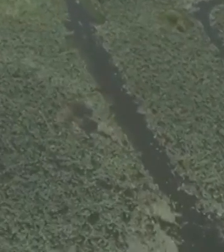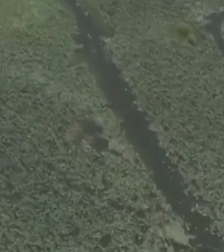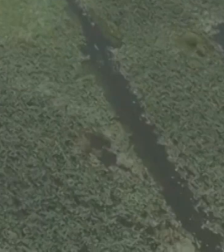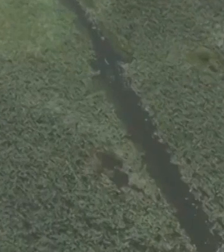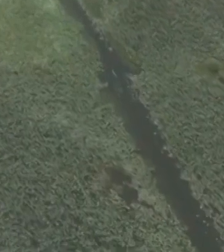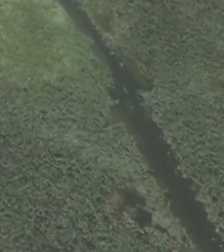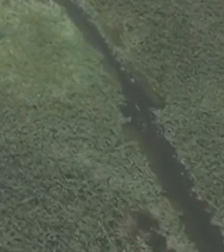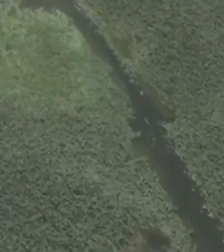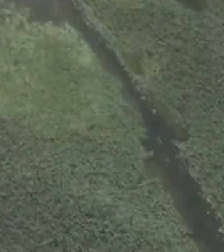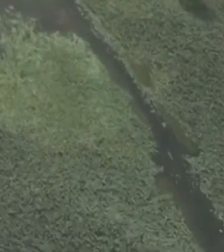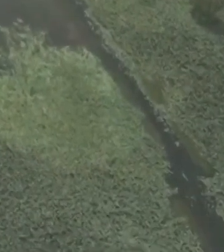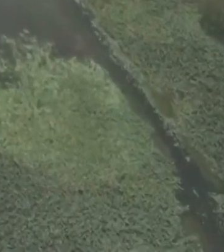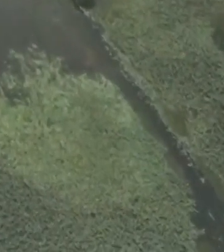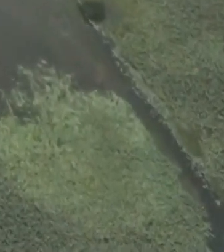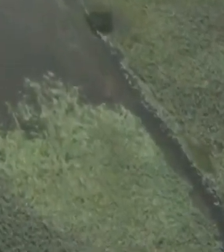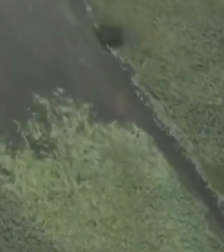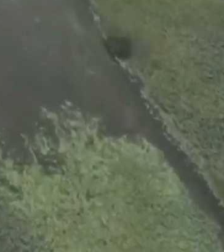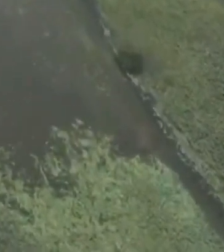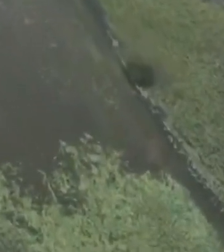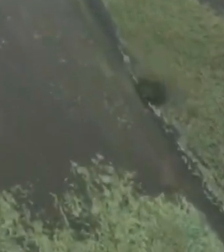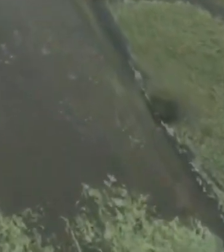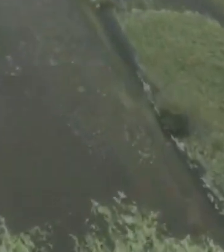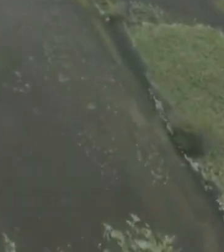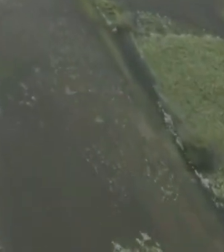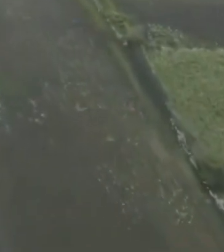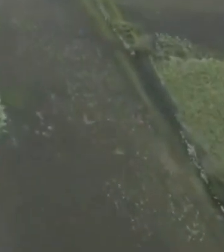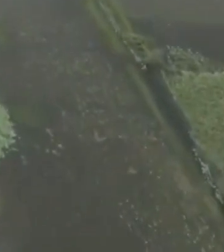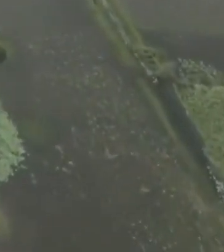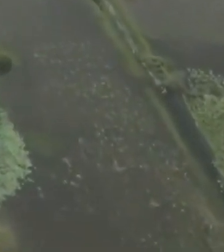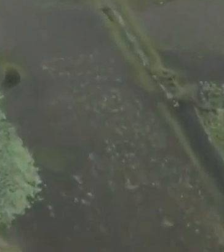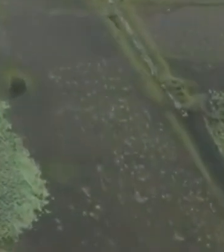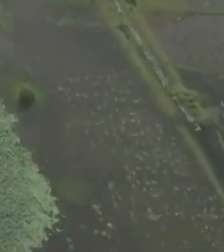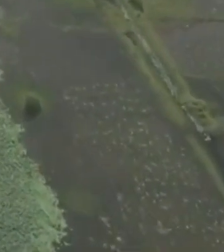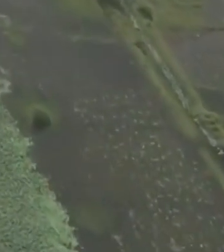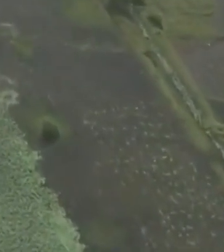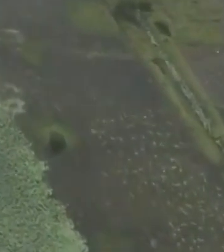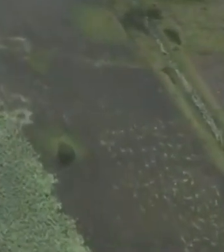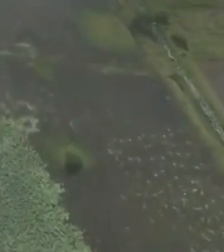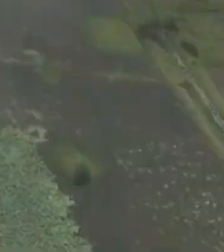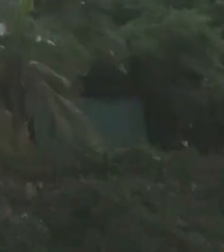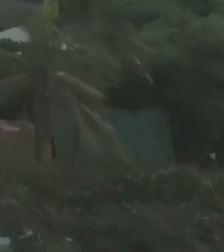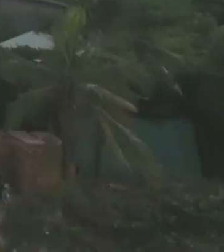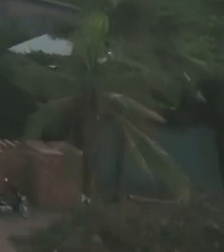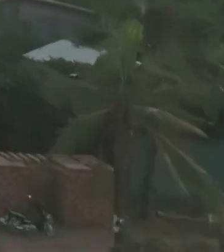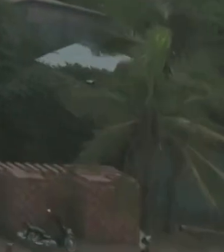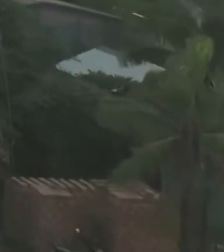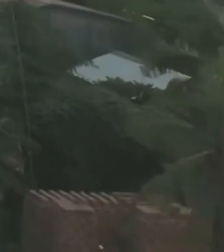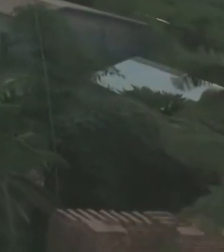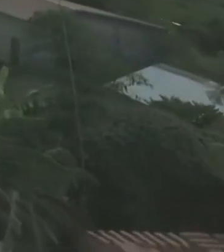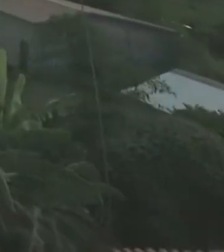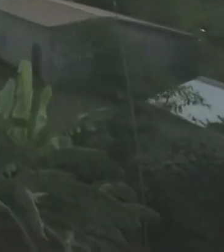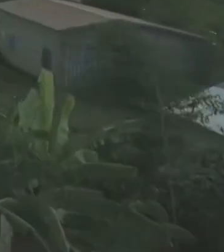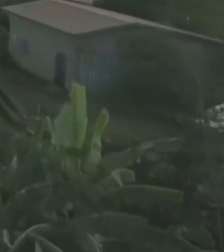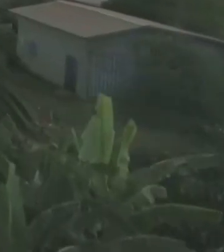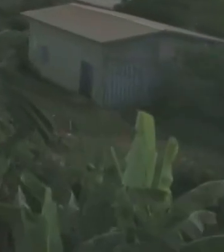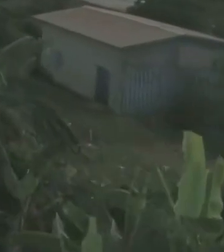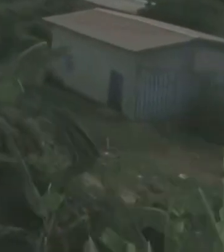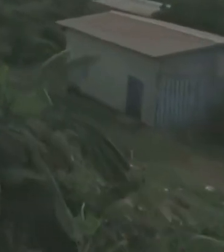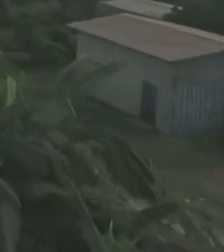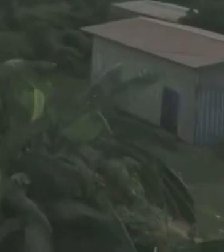We are going to Preit Home here in the province of Battambang, a community where we develop a village